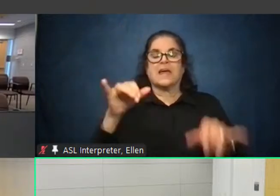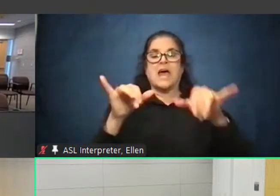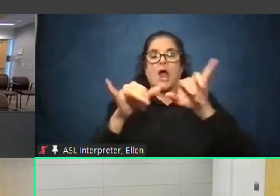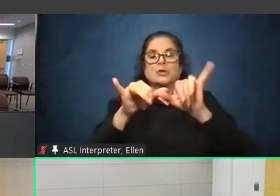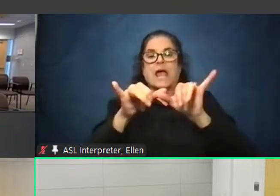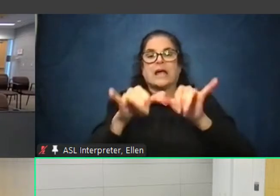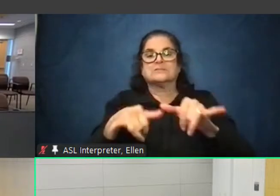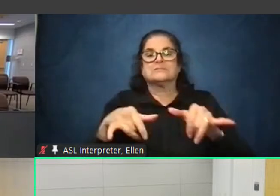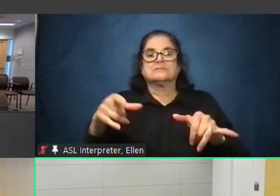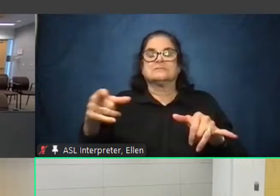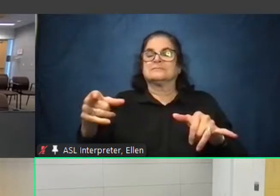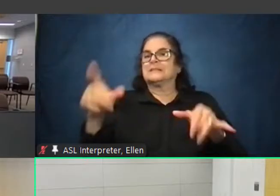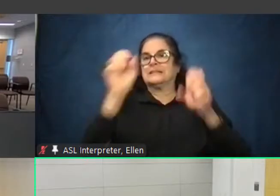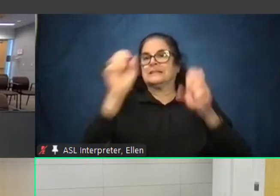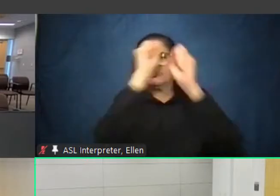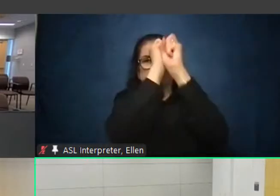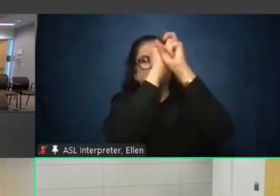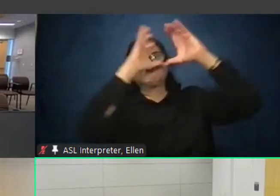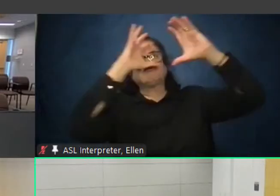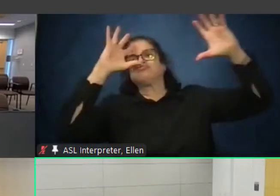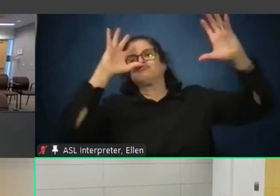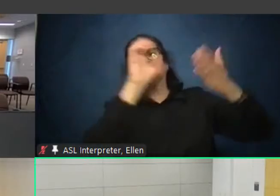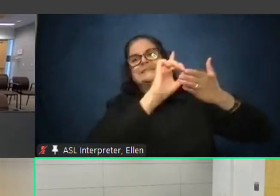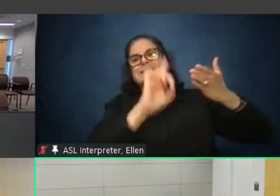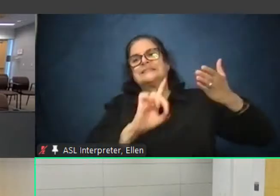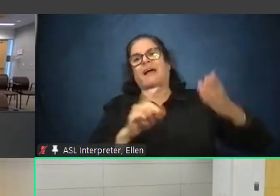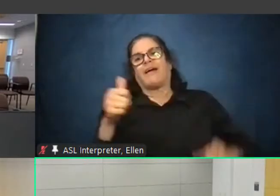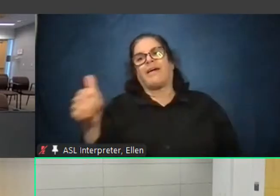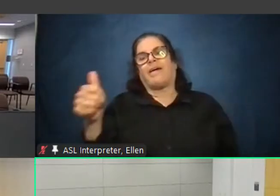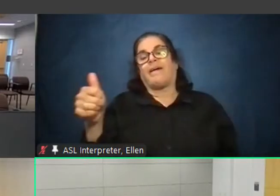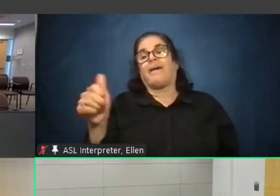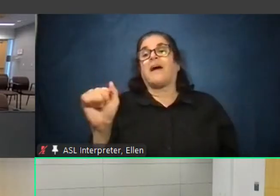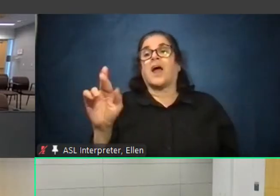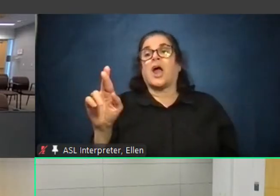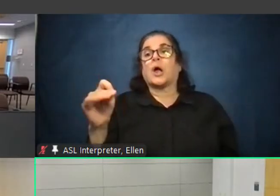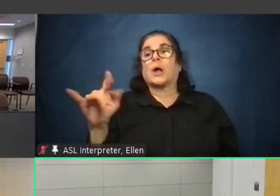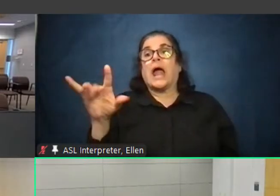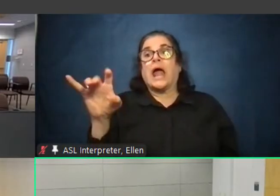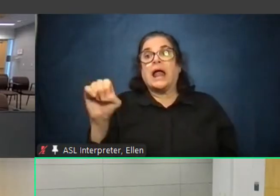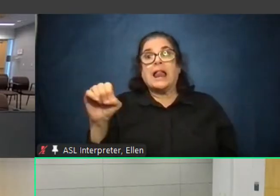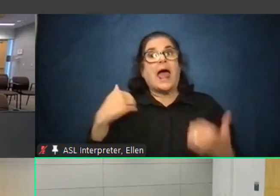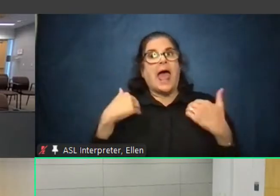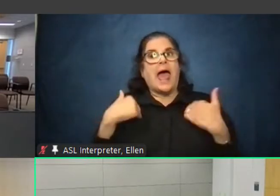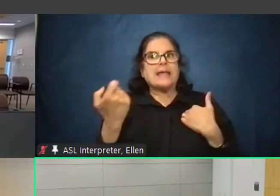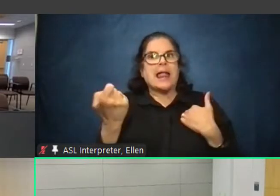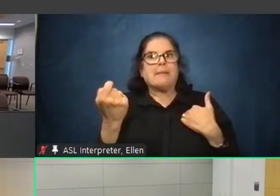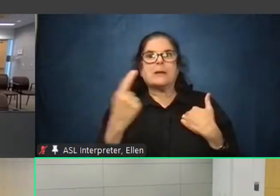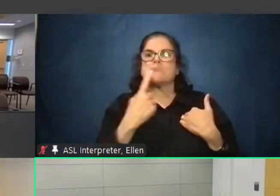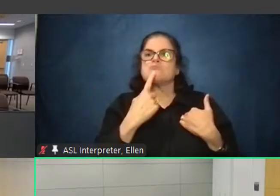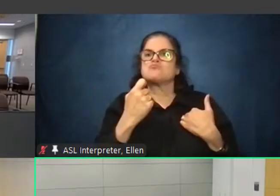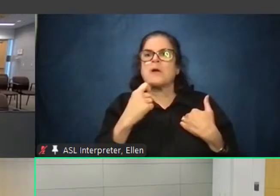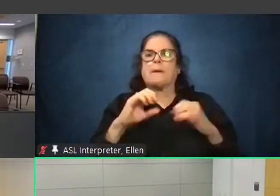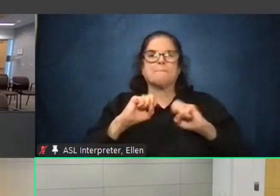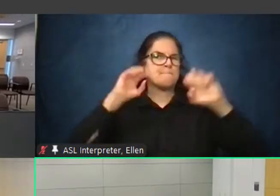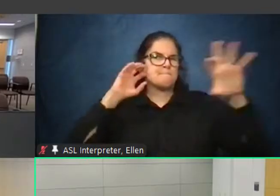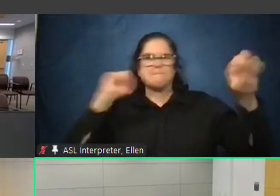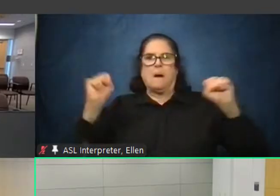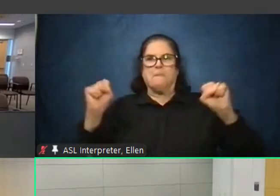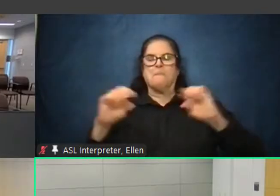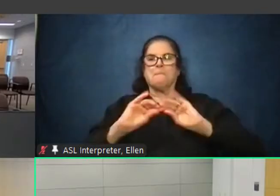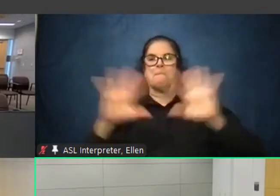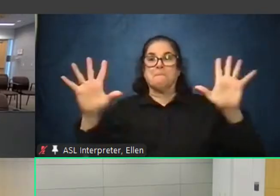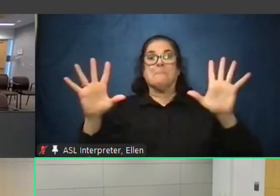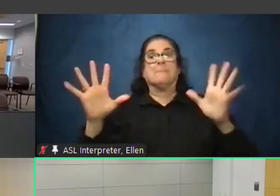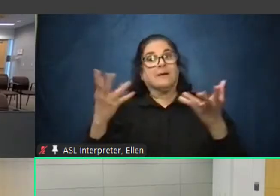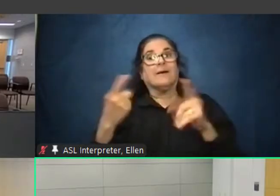through a community process. I did note that Argyle has this pop of red to it, and that was something that came out of that community input process around